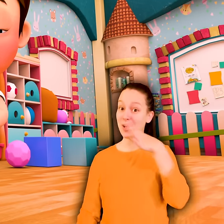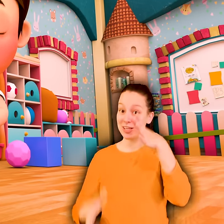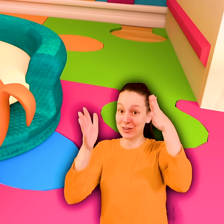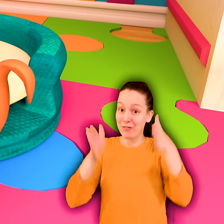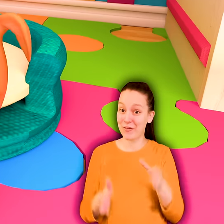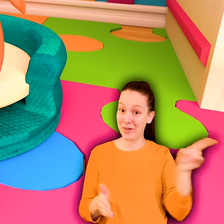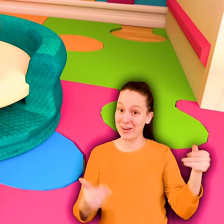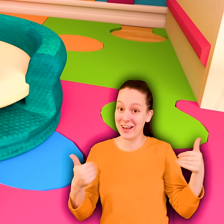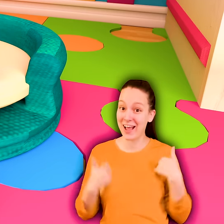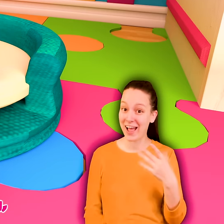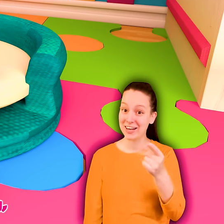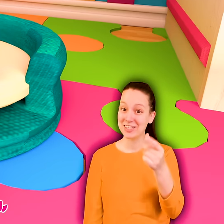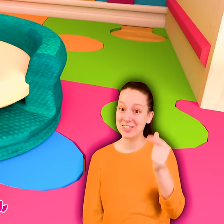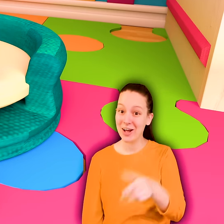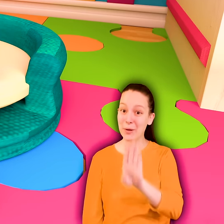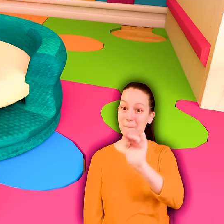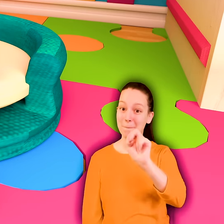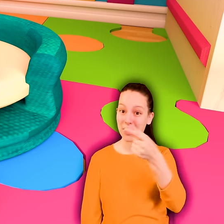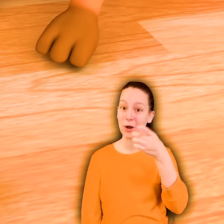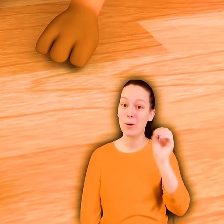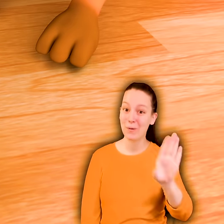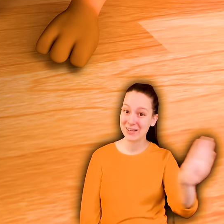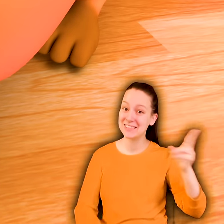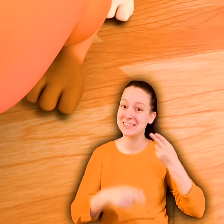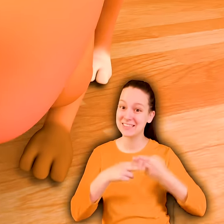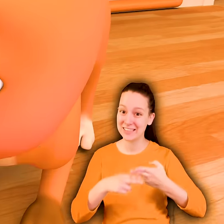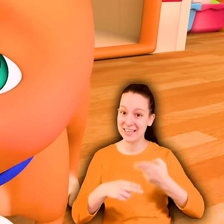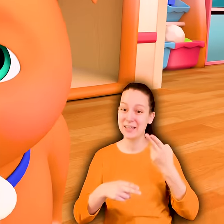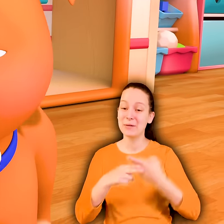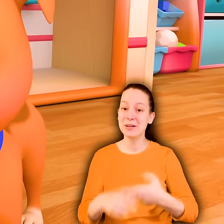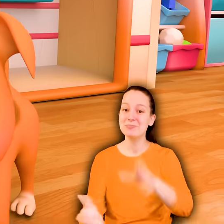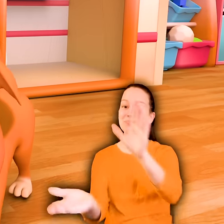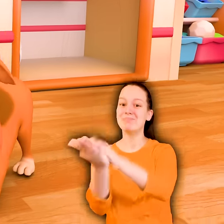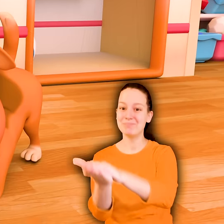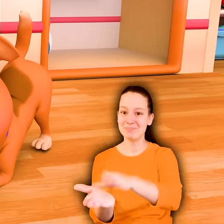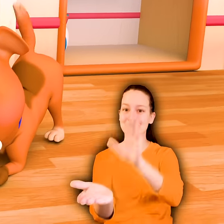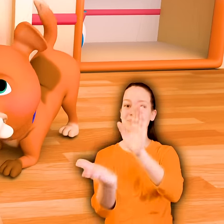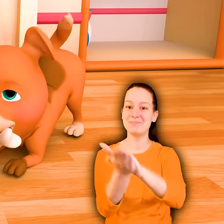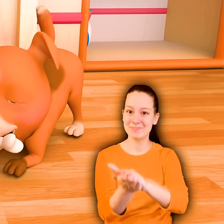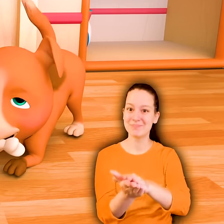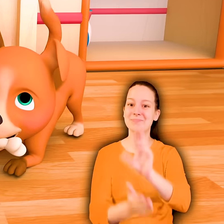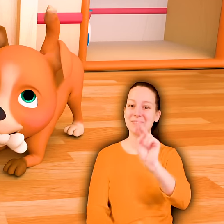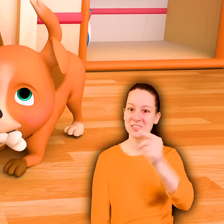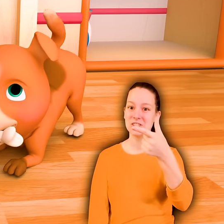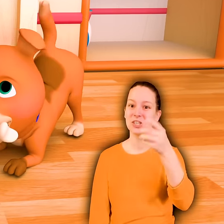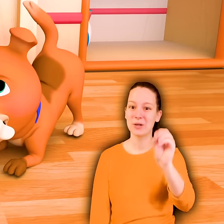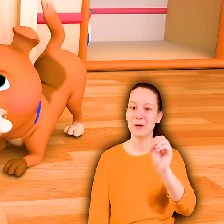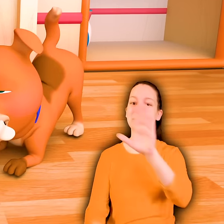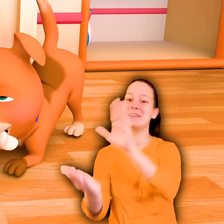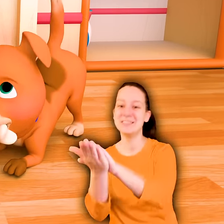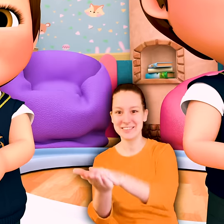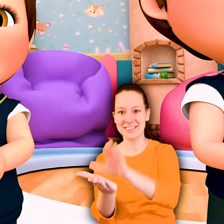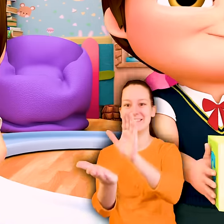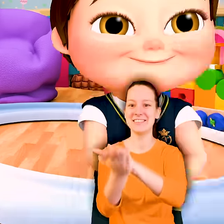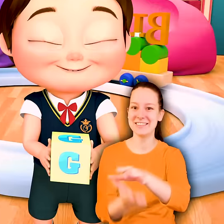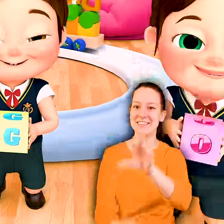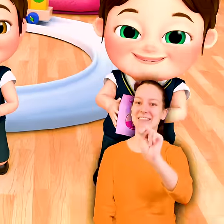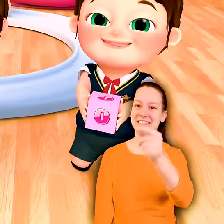there was a farmer who had a dog and bingo was his name-o ngo